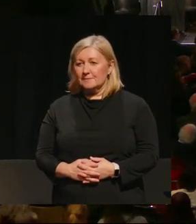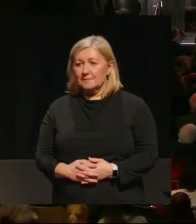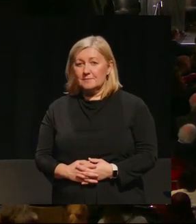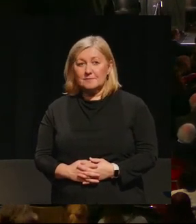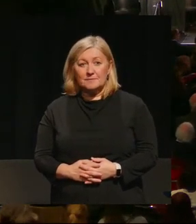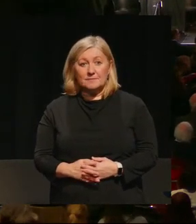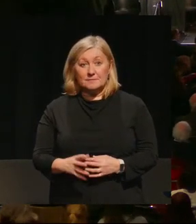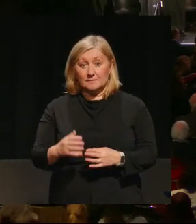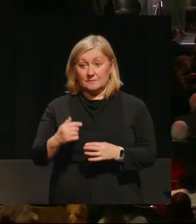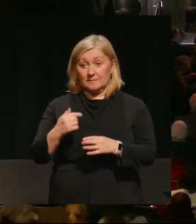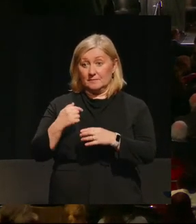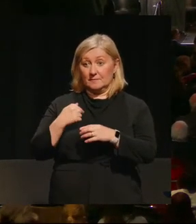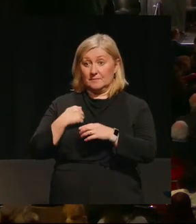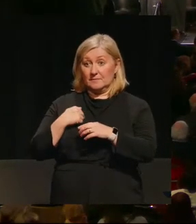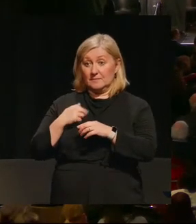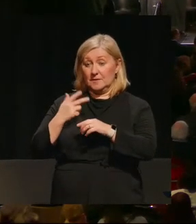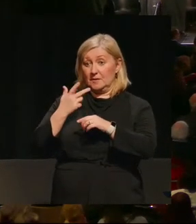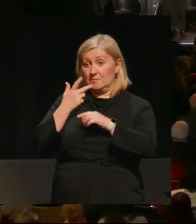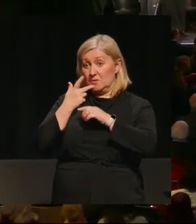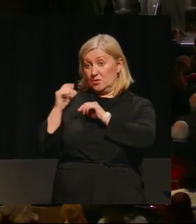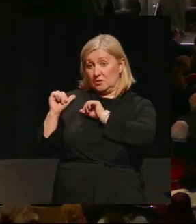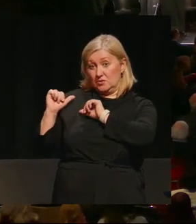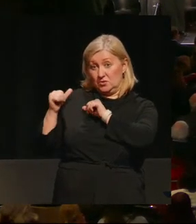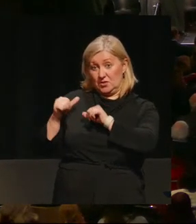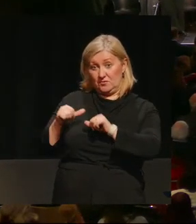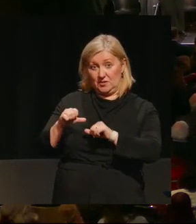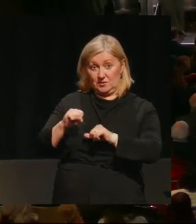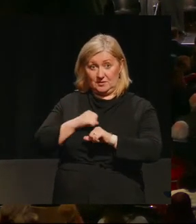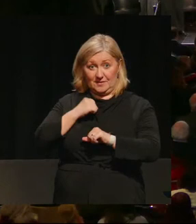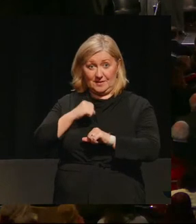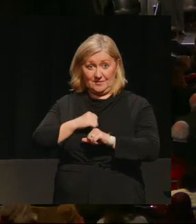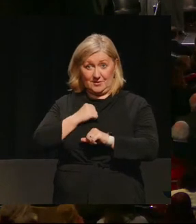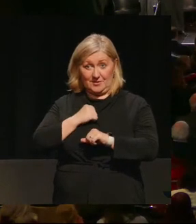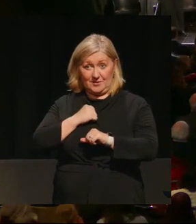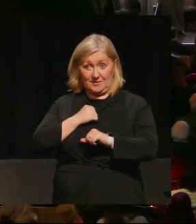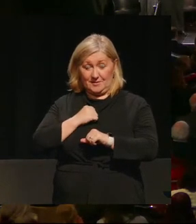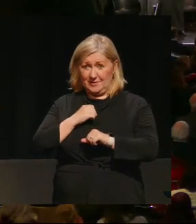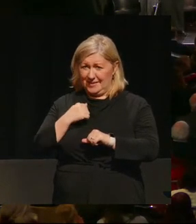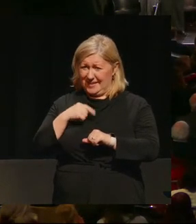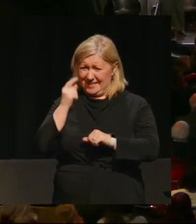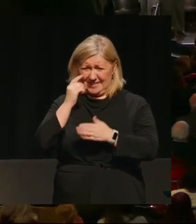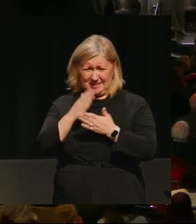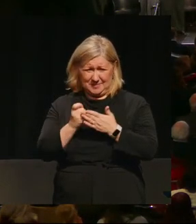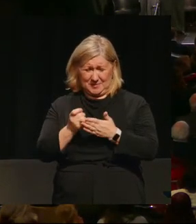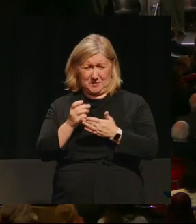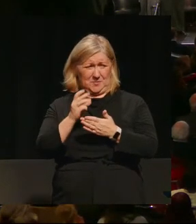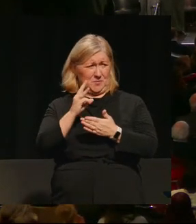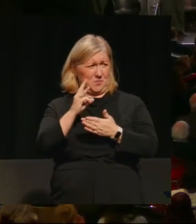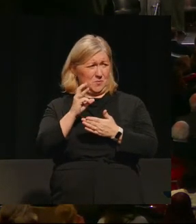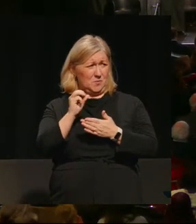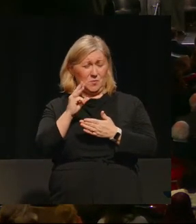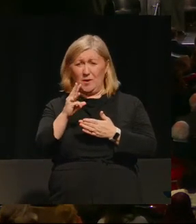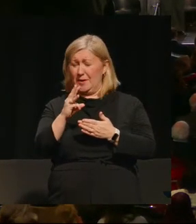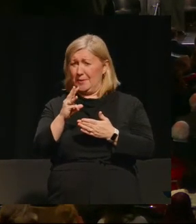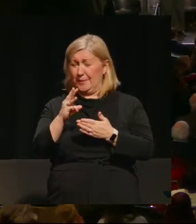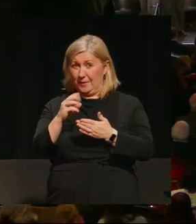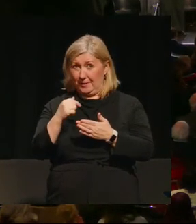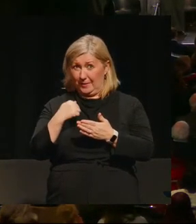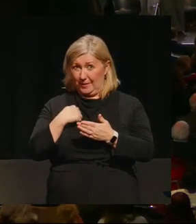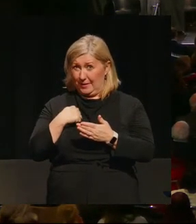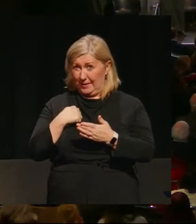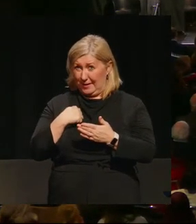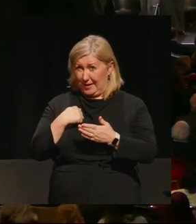As a third generation survivor, I sometimes think of how unlikely it is that I exist at all. All four of